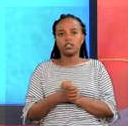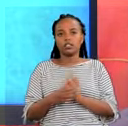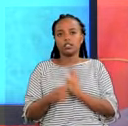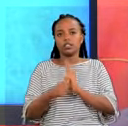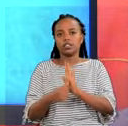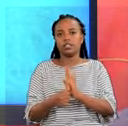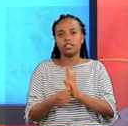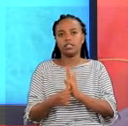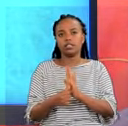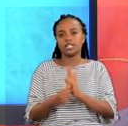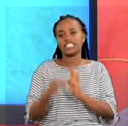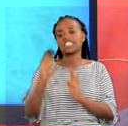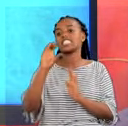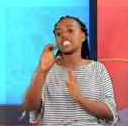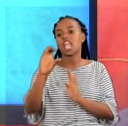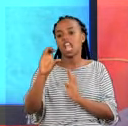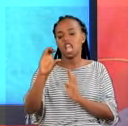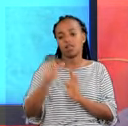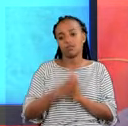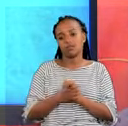by C.